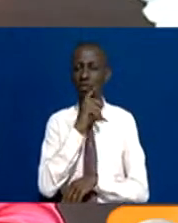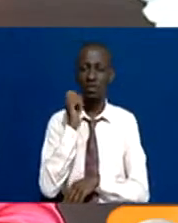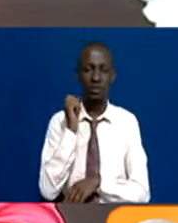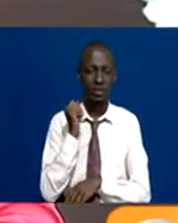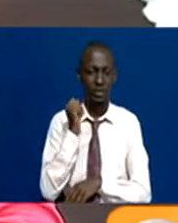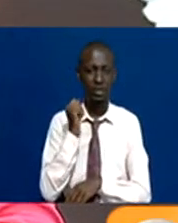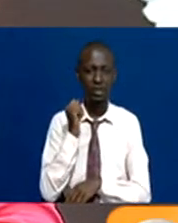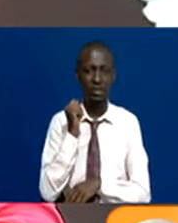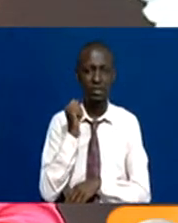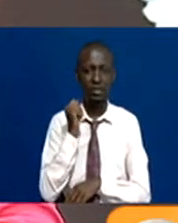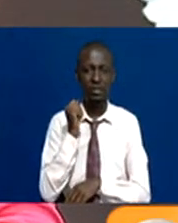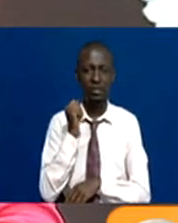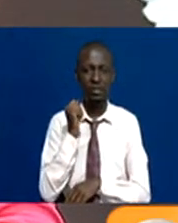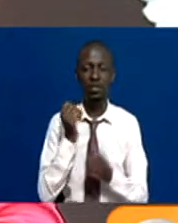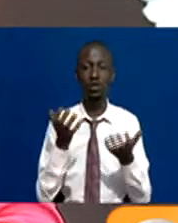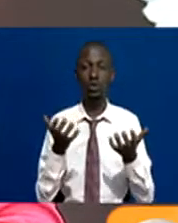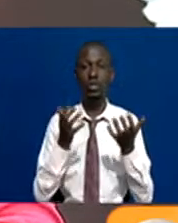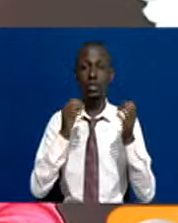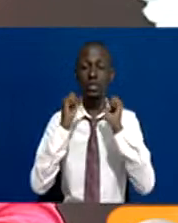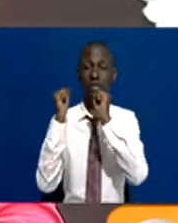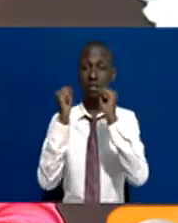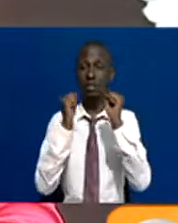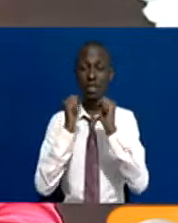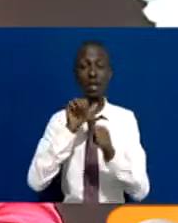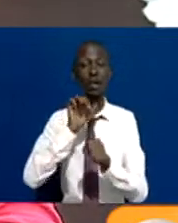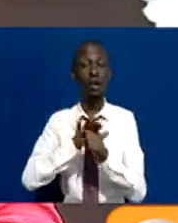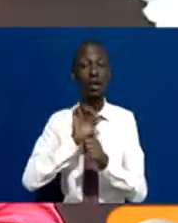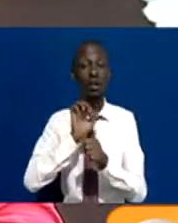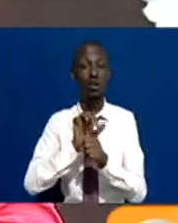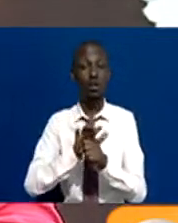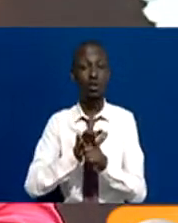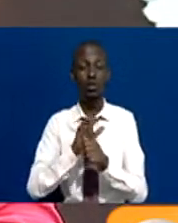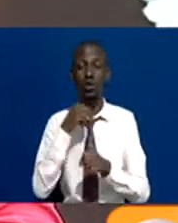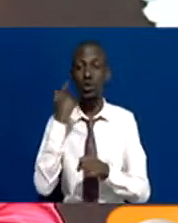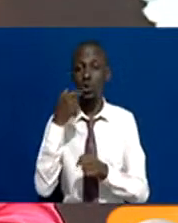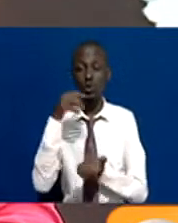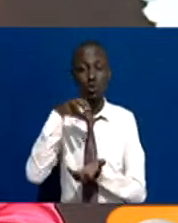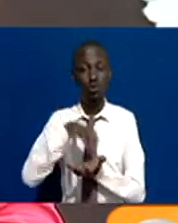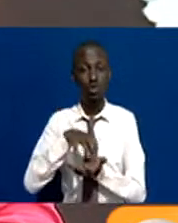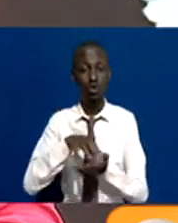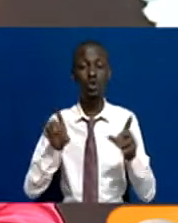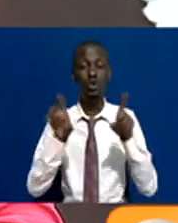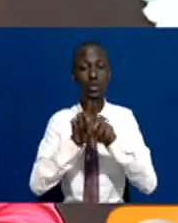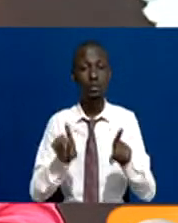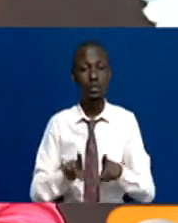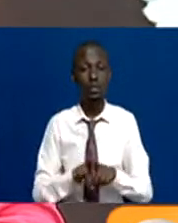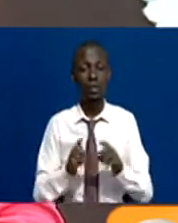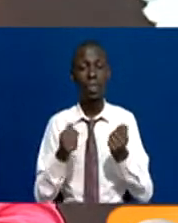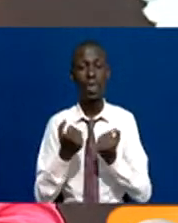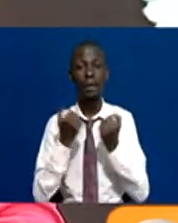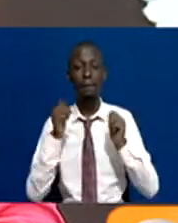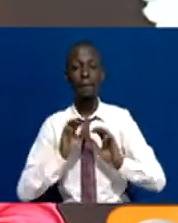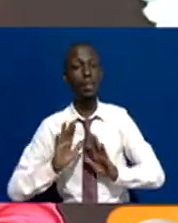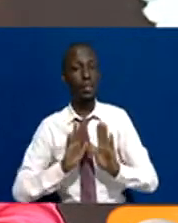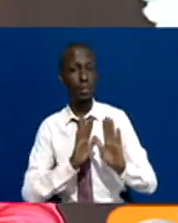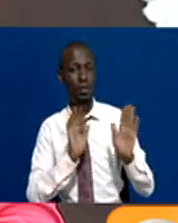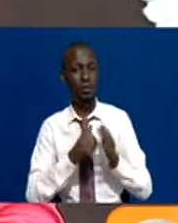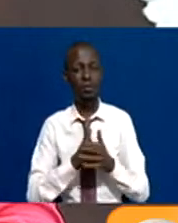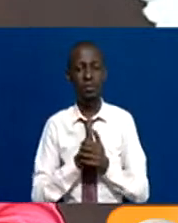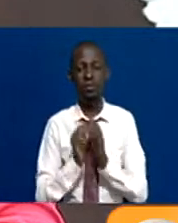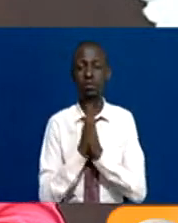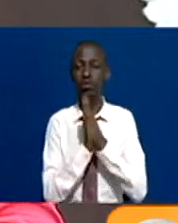It takes so much courage from those that I have met in similar circumstances to walk away. Her